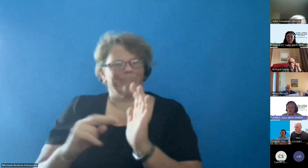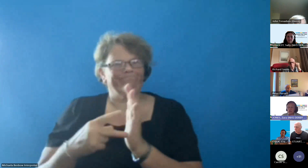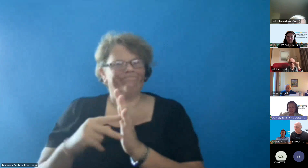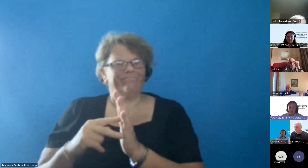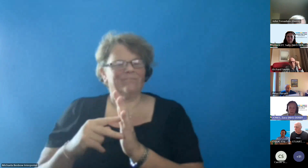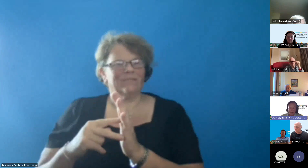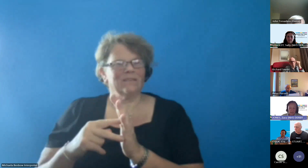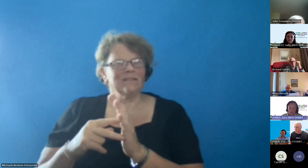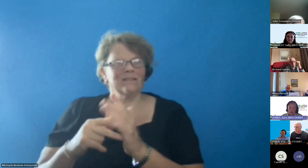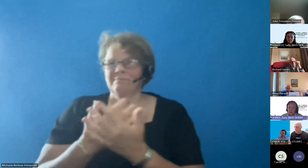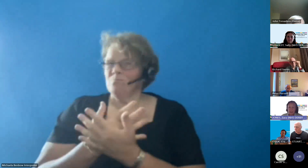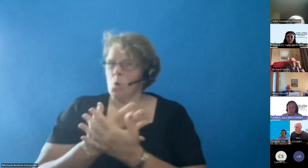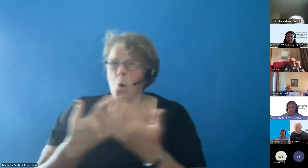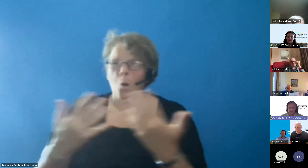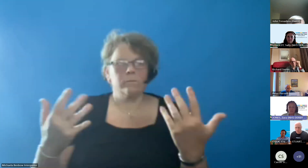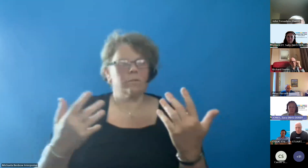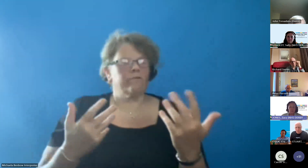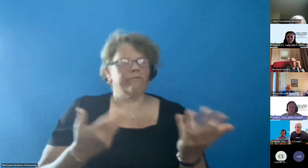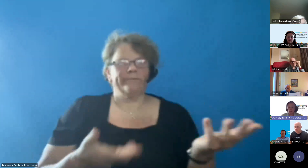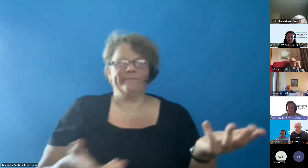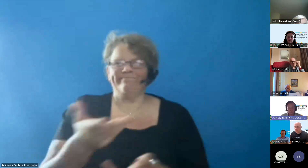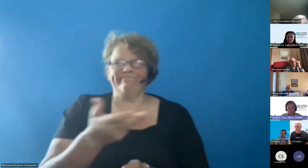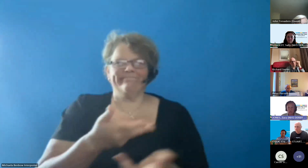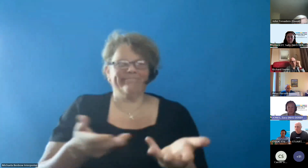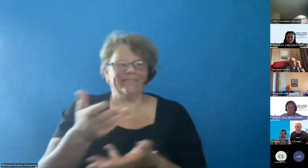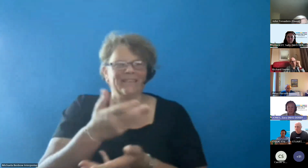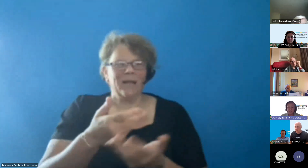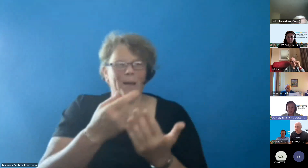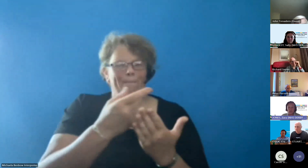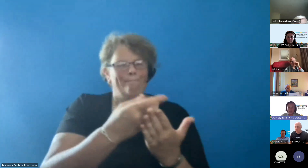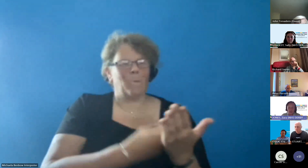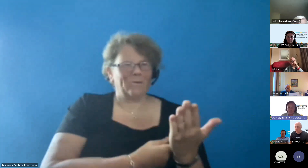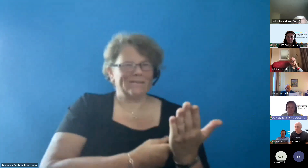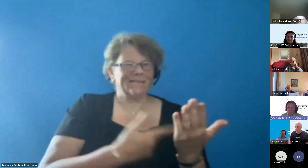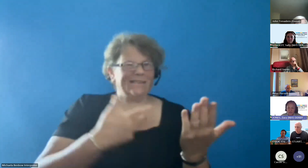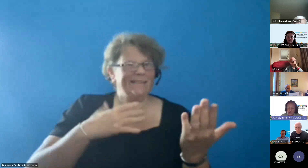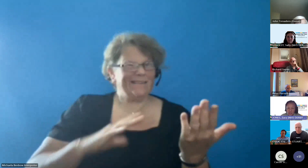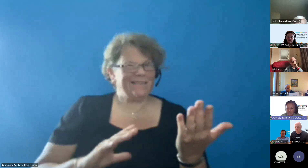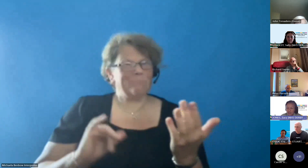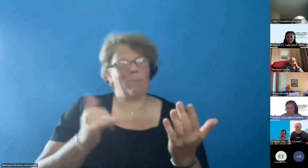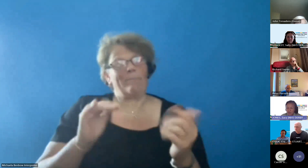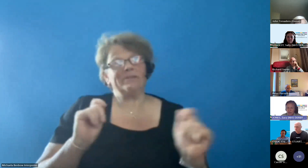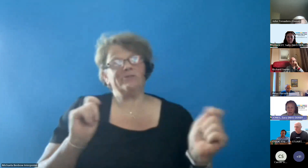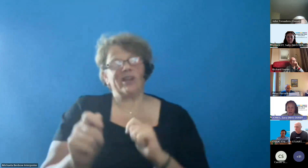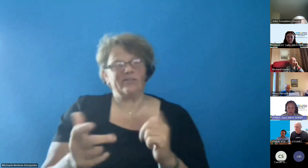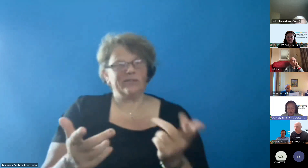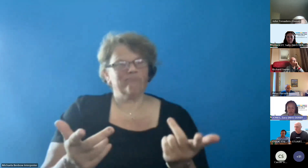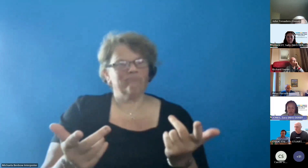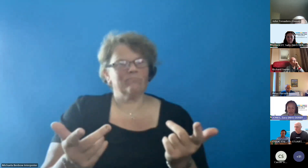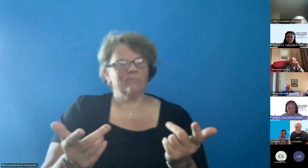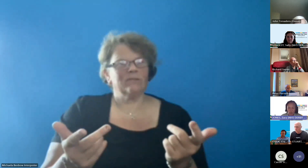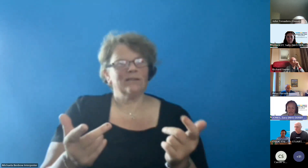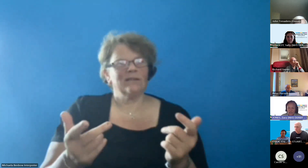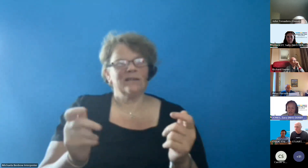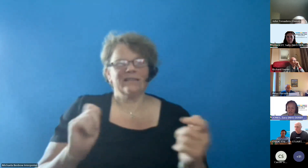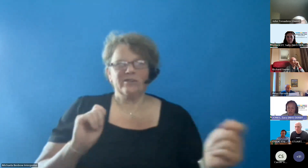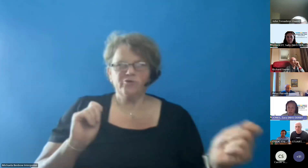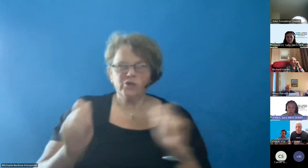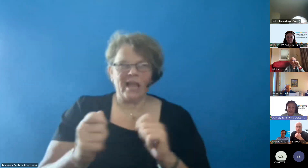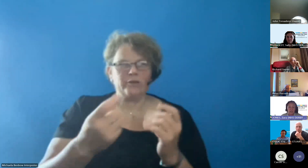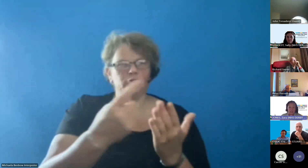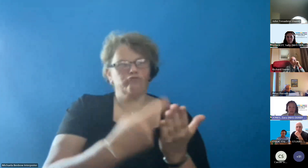that there's lots of debate about whether some of the policy and requirements might change over time, and then that obviously changes some of the rules about what we